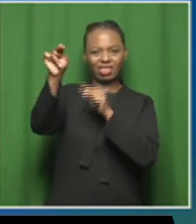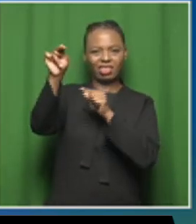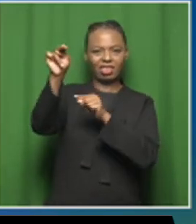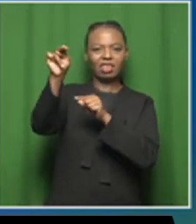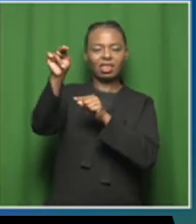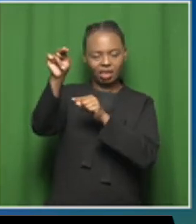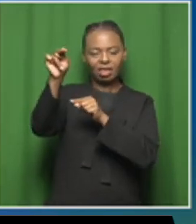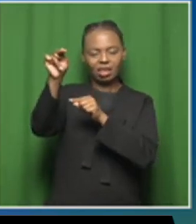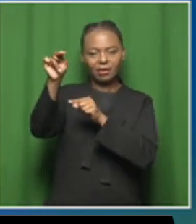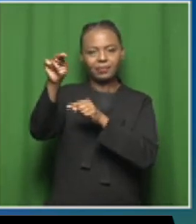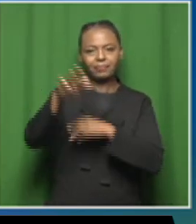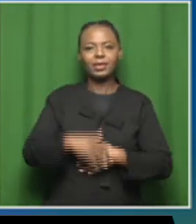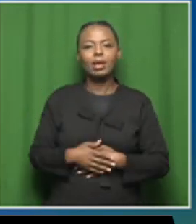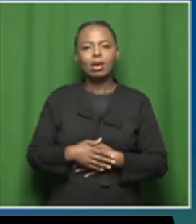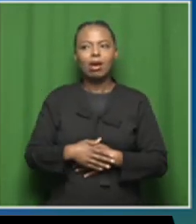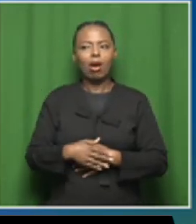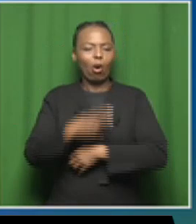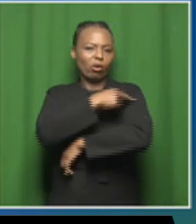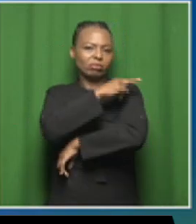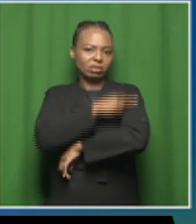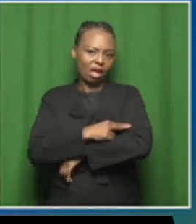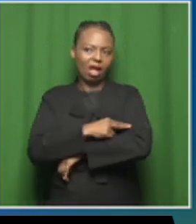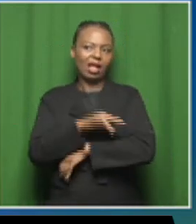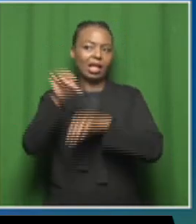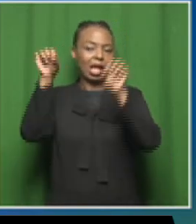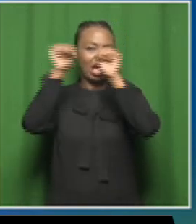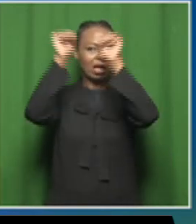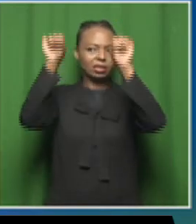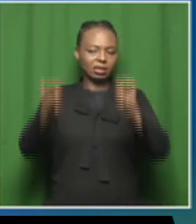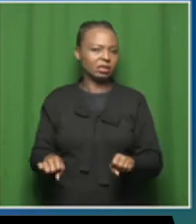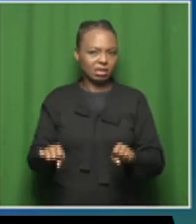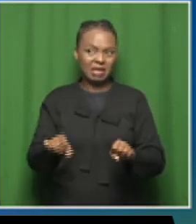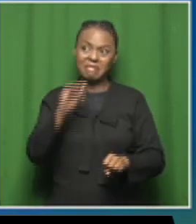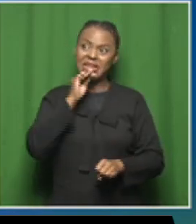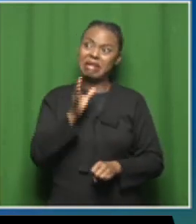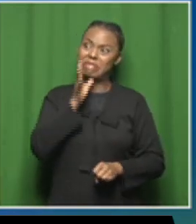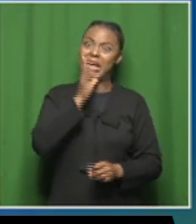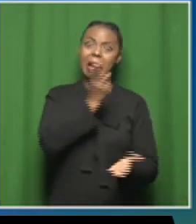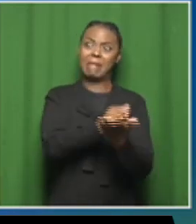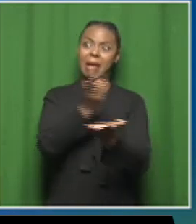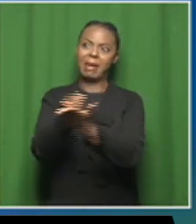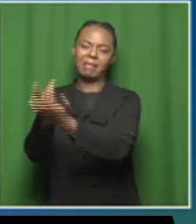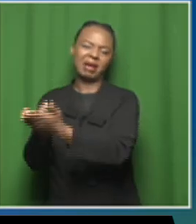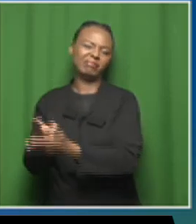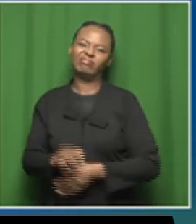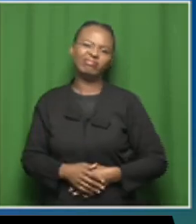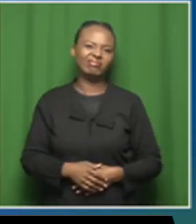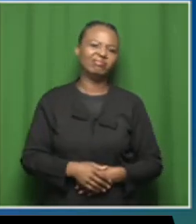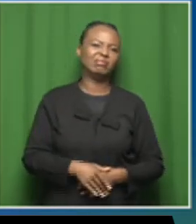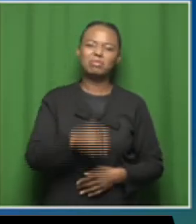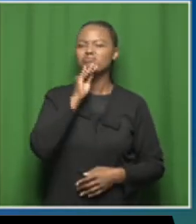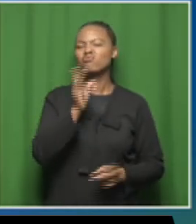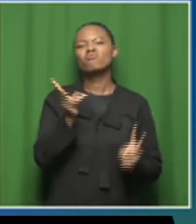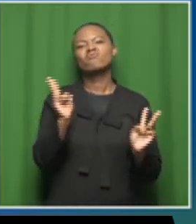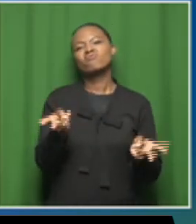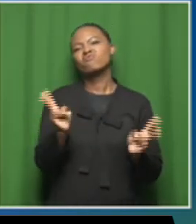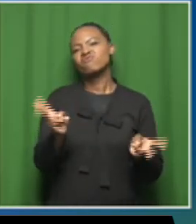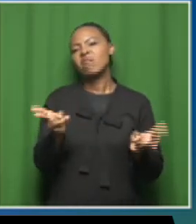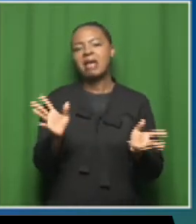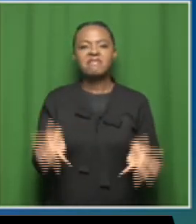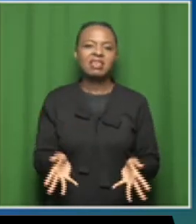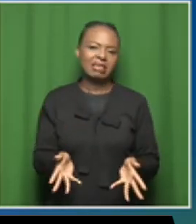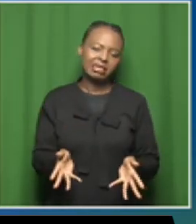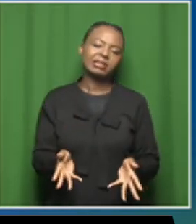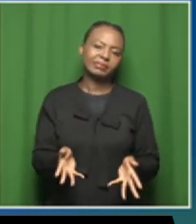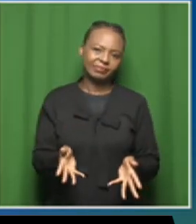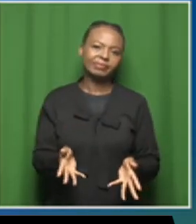their hospital systems are not overwhelmed, and this is nothing that is unusual. And that's data reported up until